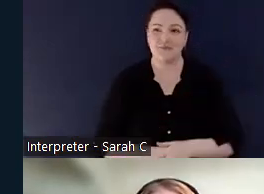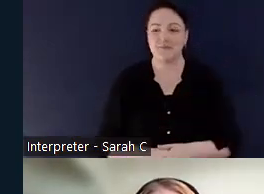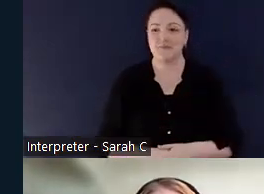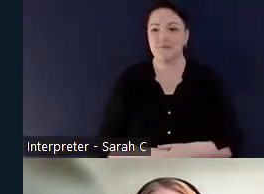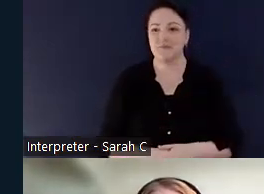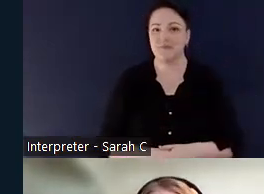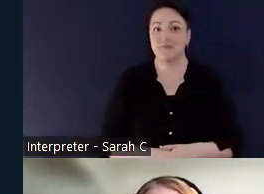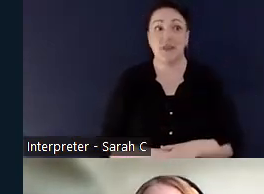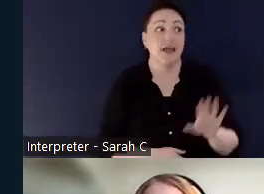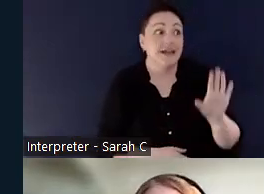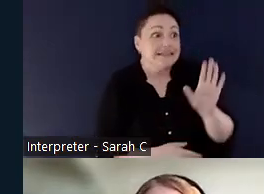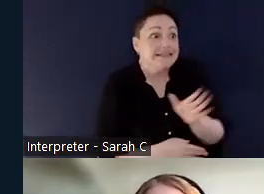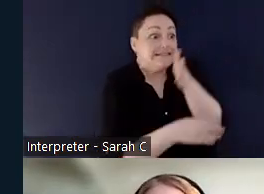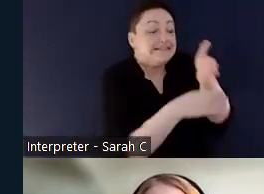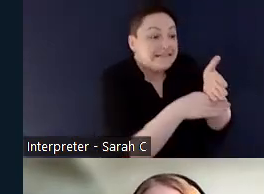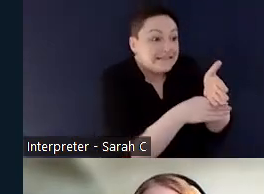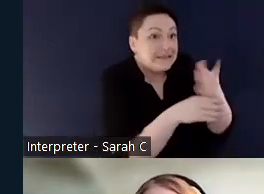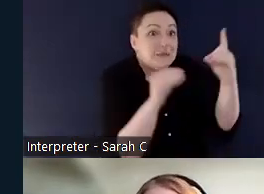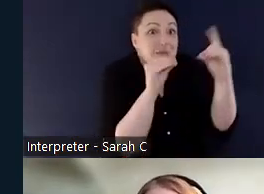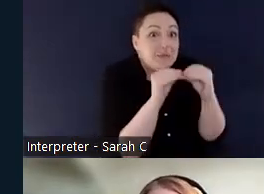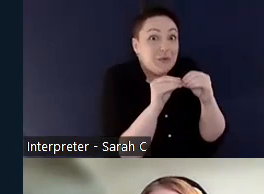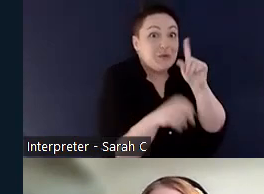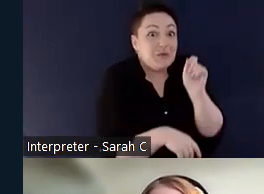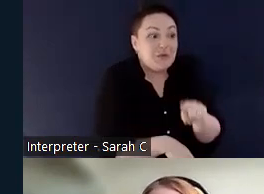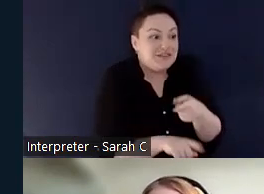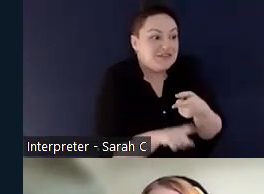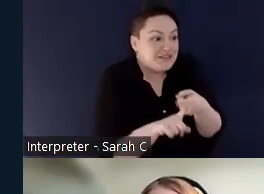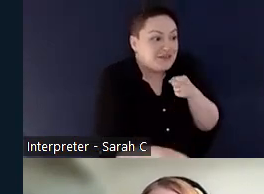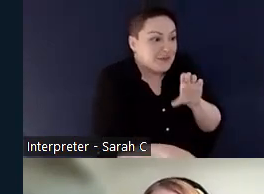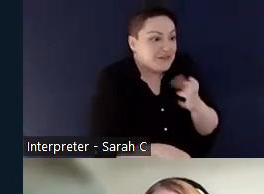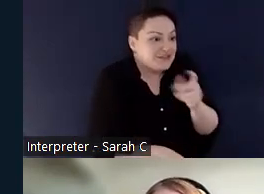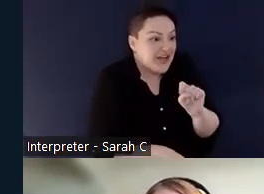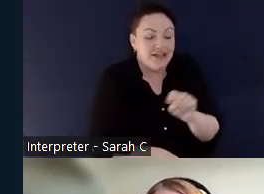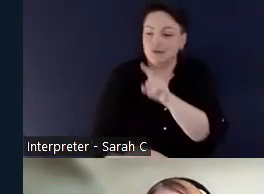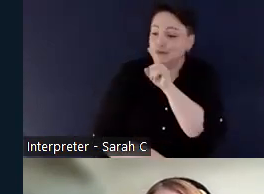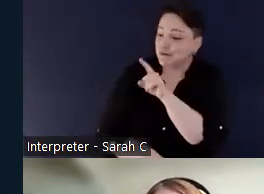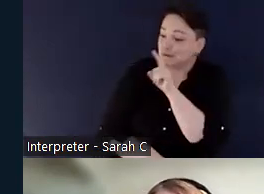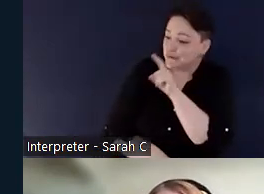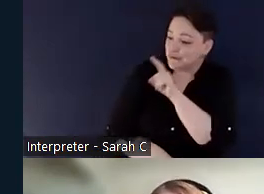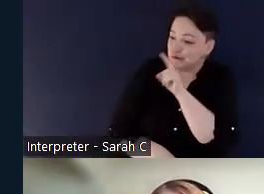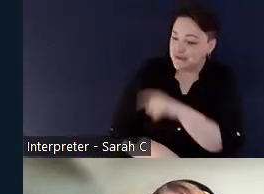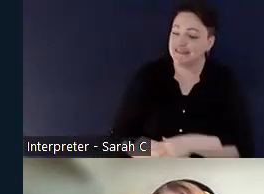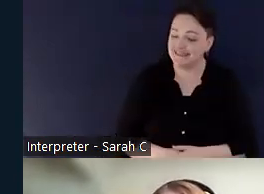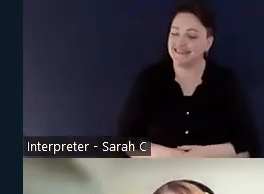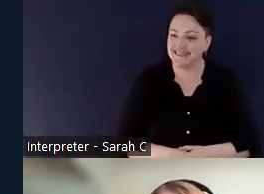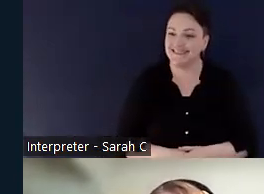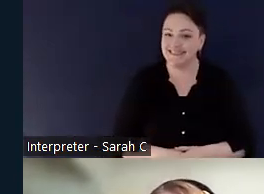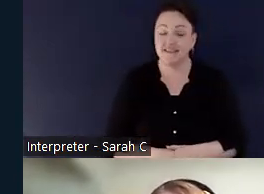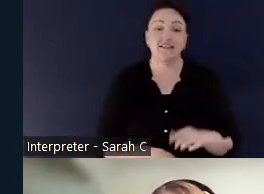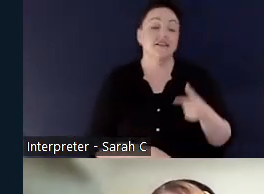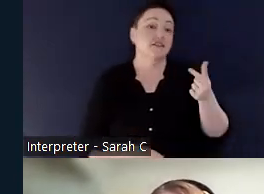going to interrupt you here. Sorry. We actually have one more question in the chat if we have sure. the time to answer it. So from